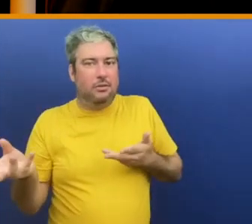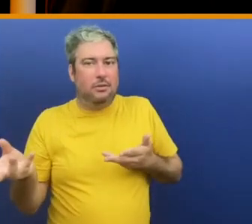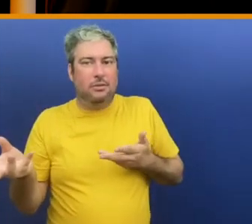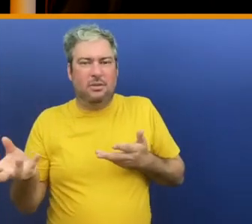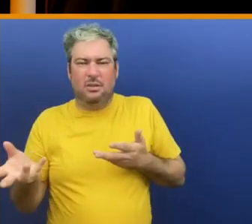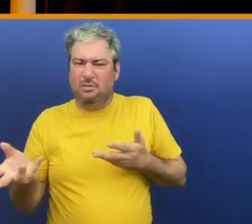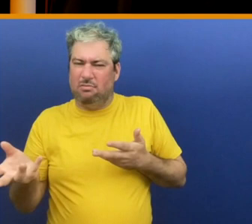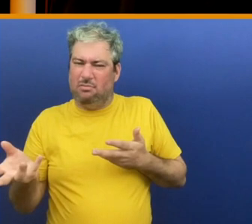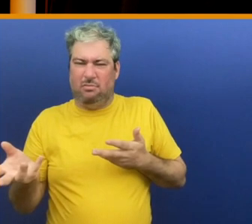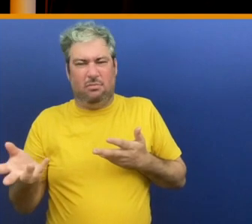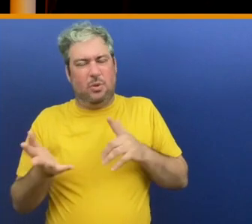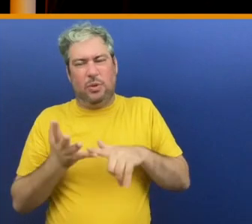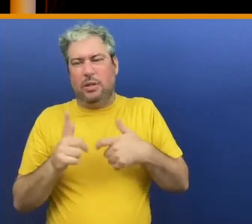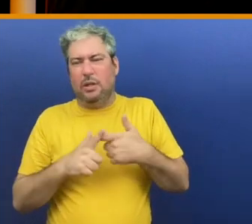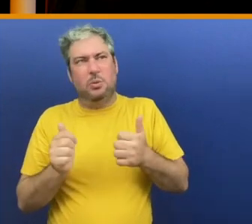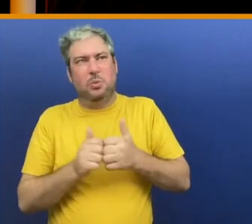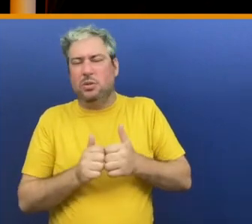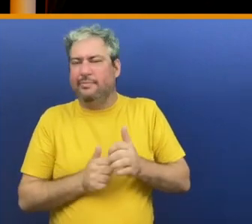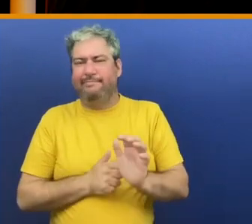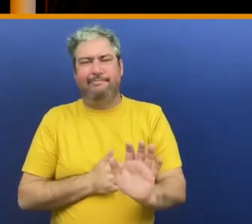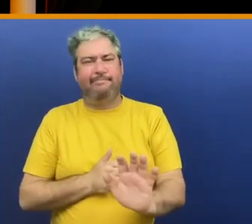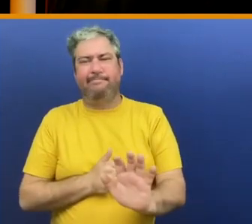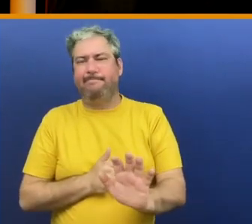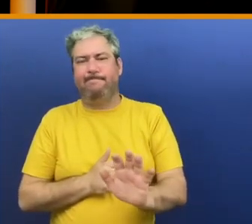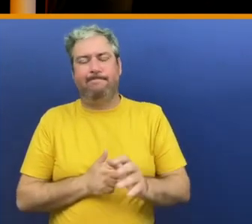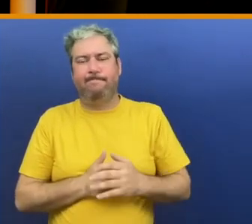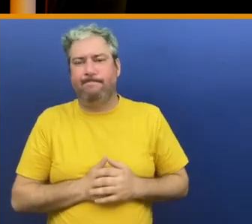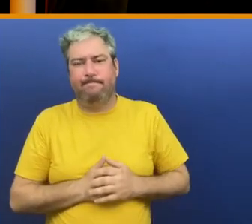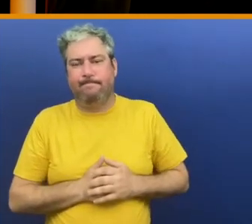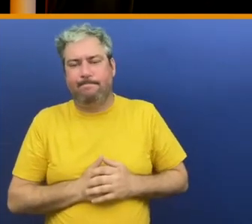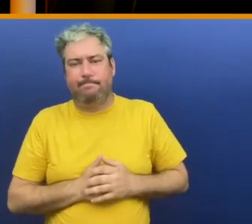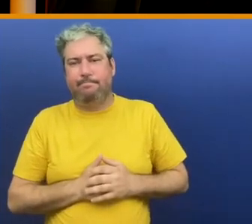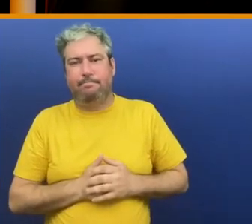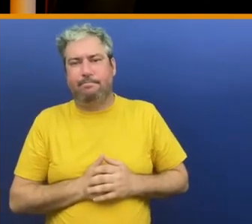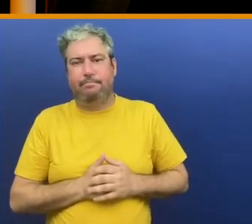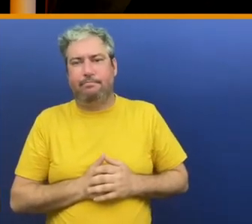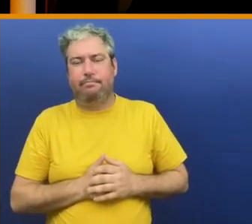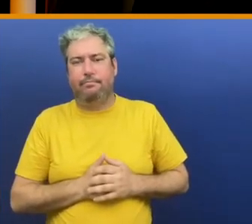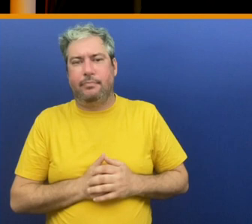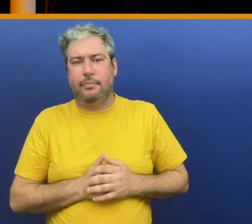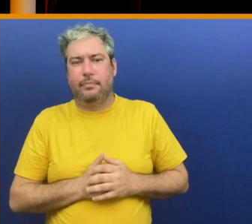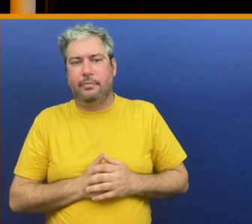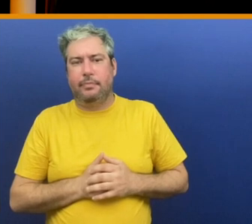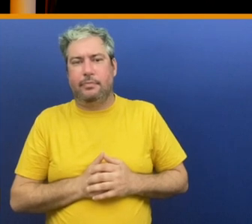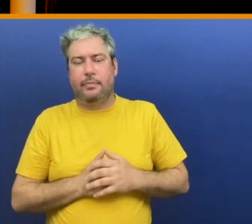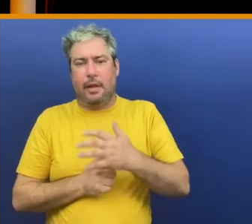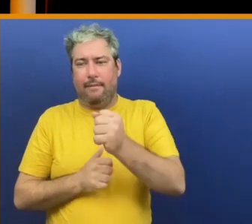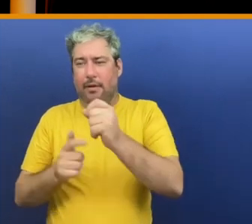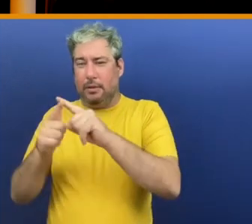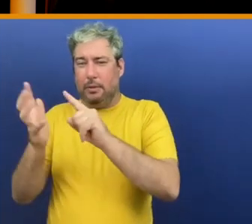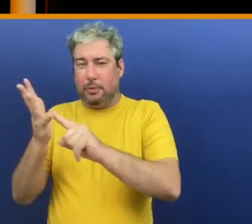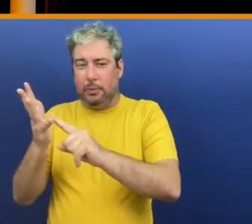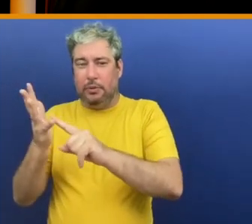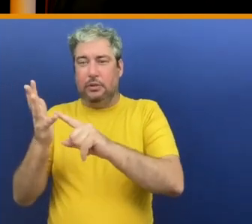EU Japan deal had most favoured nation clauses in it. So it means that if the UK